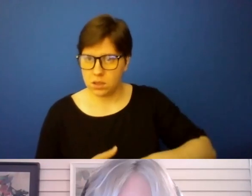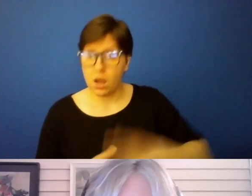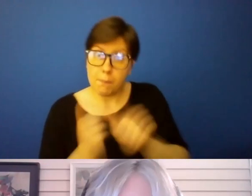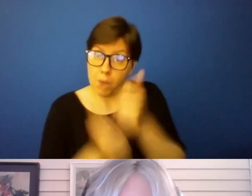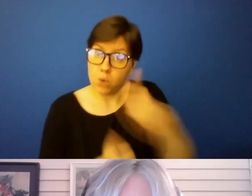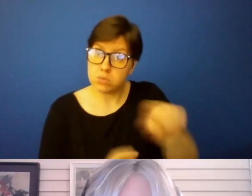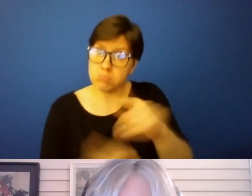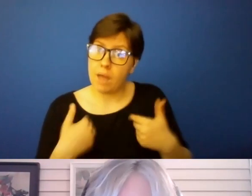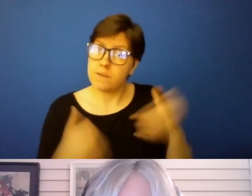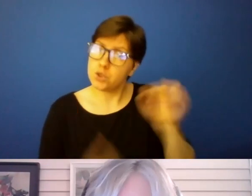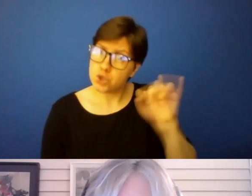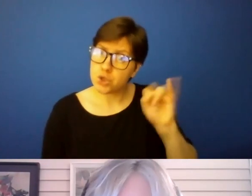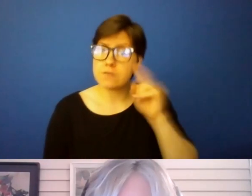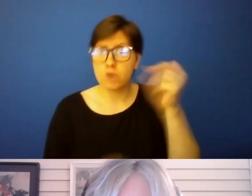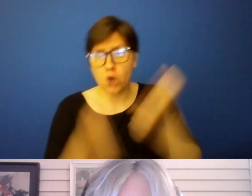for your house,